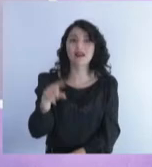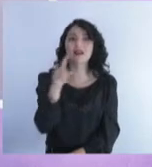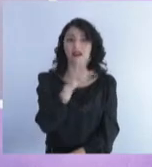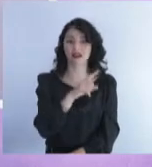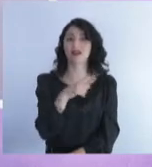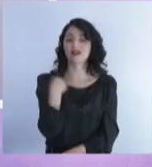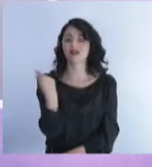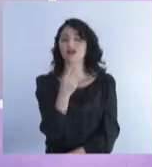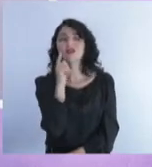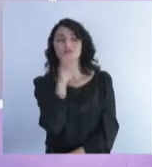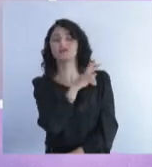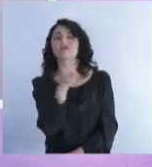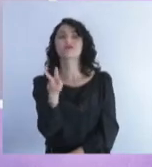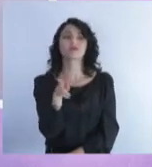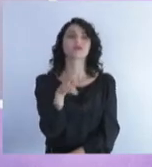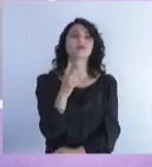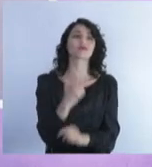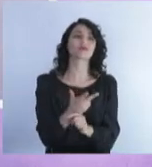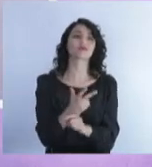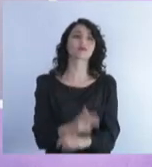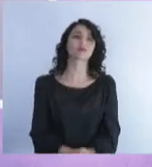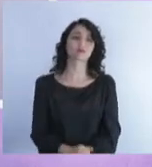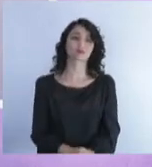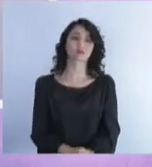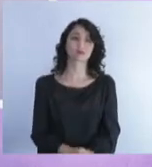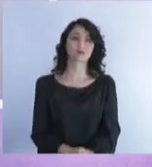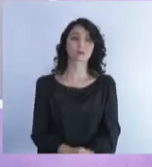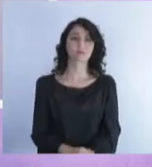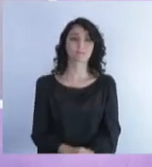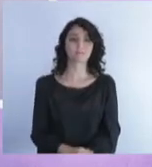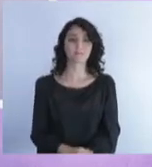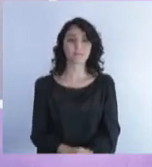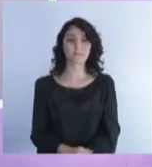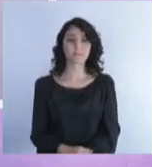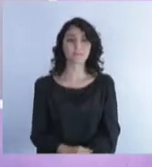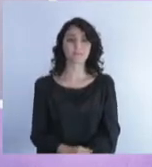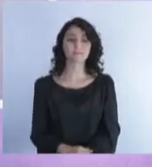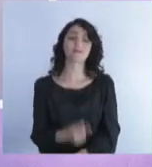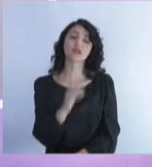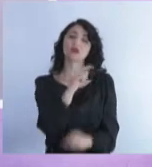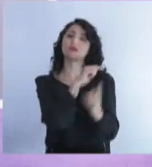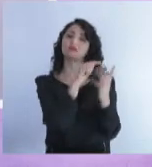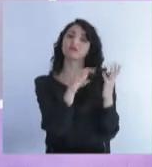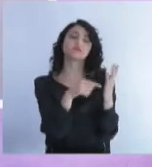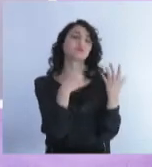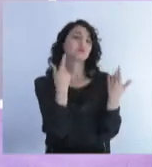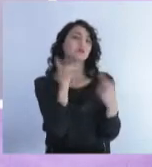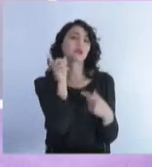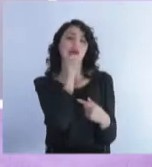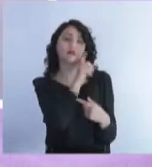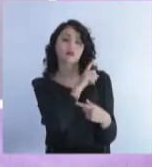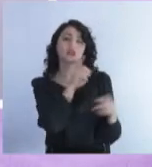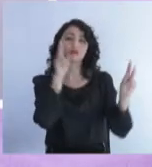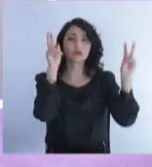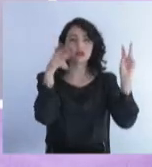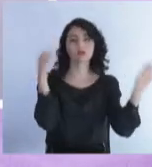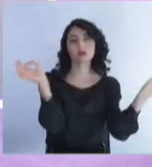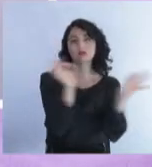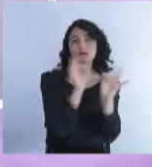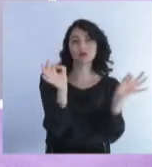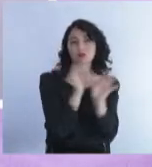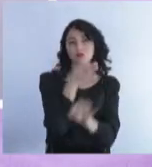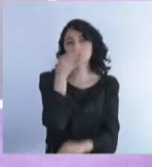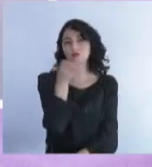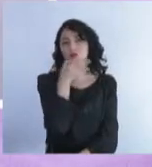various styles of leadership. And I think with that, I will close my